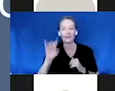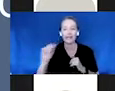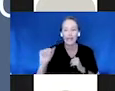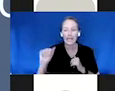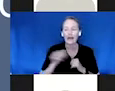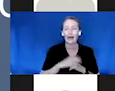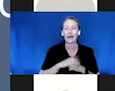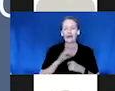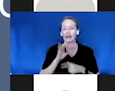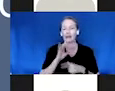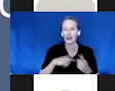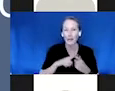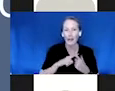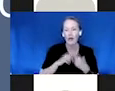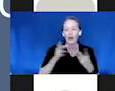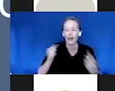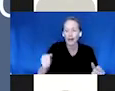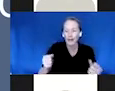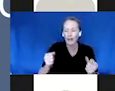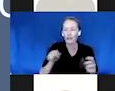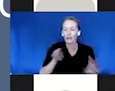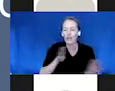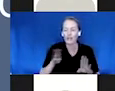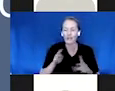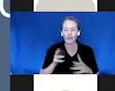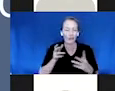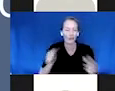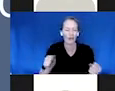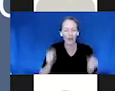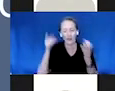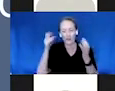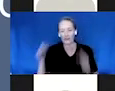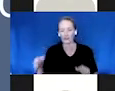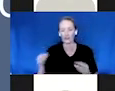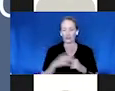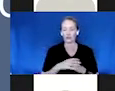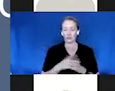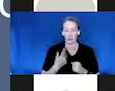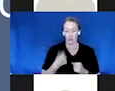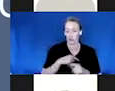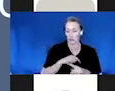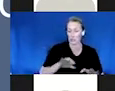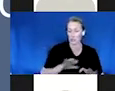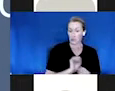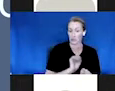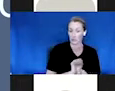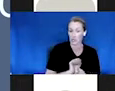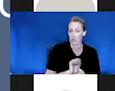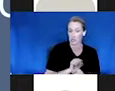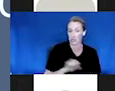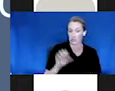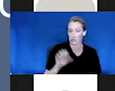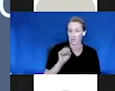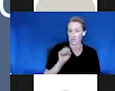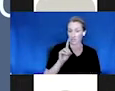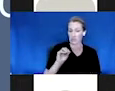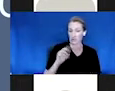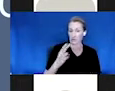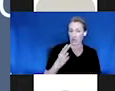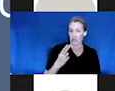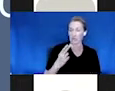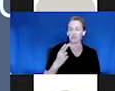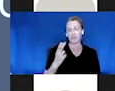health choices. Now, those of us doing this work feel like social determinants of health is a more robust